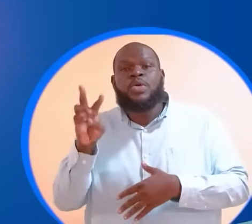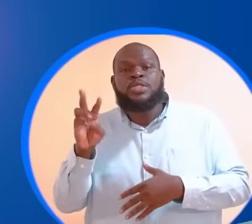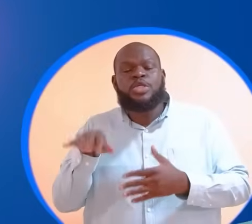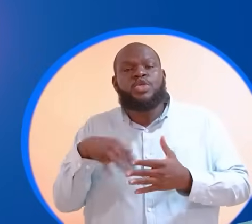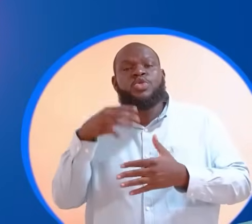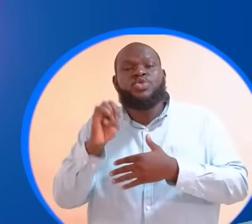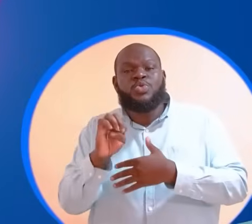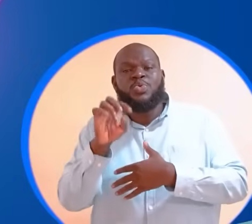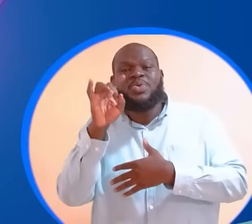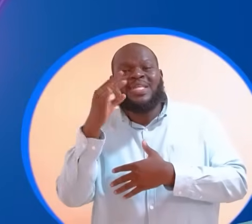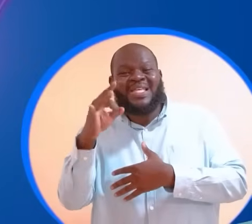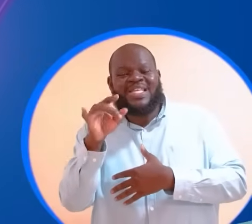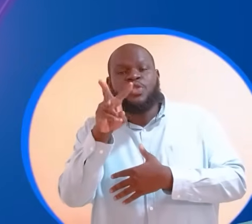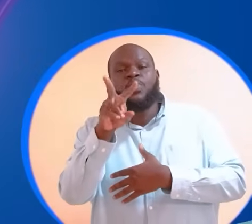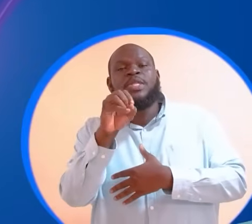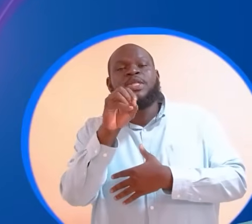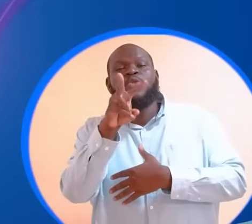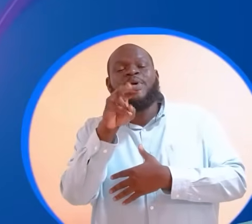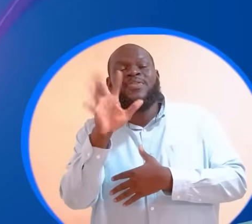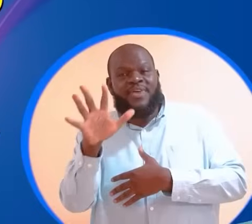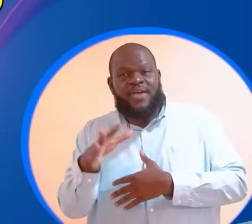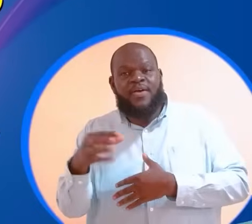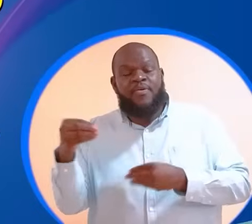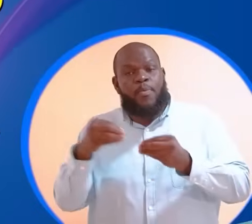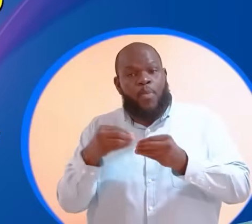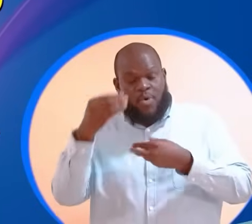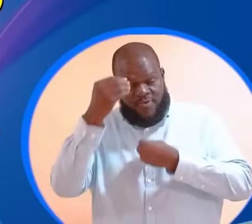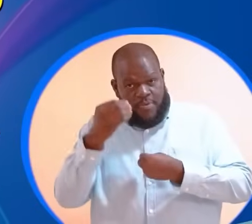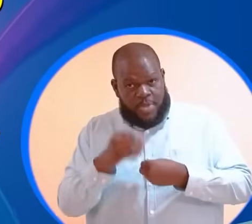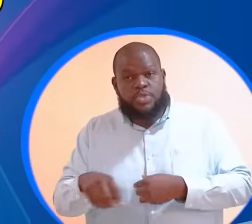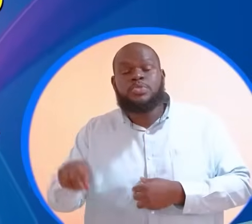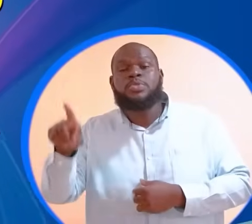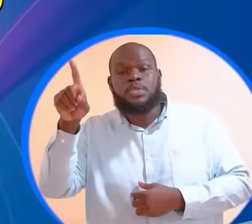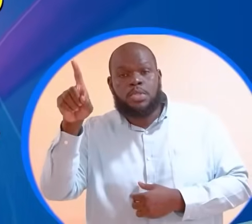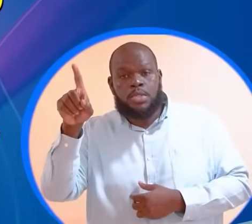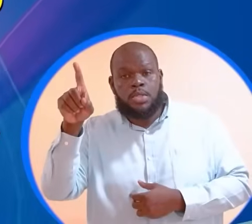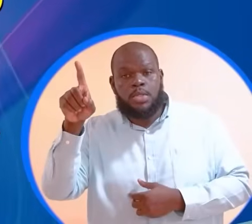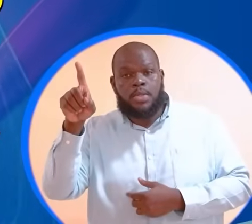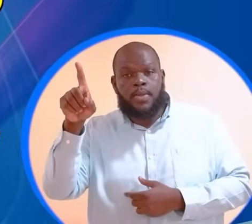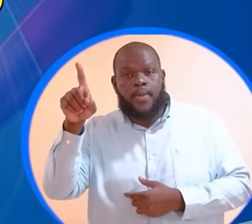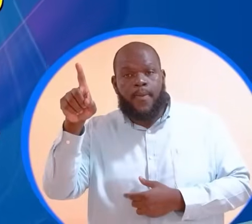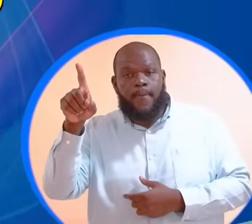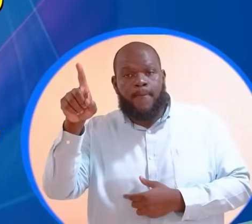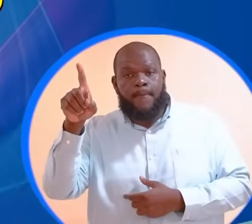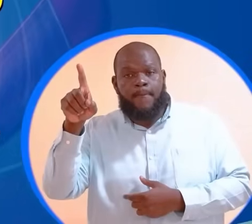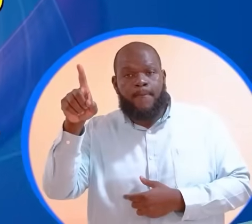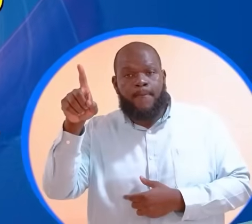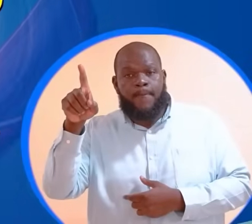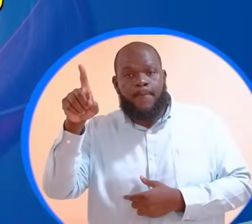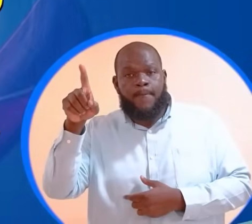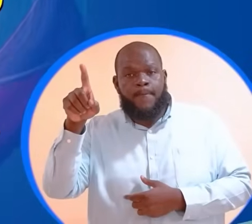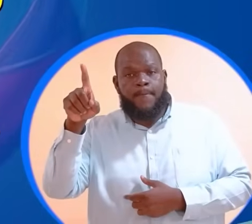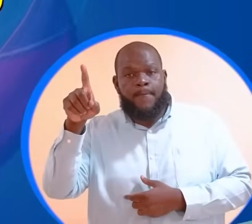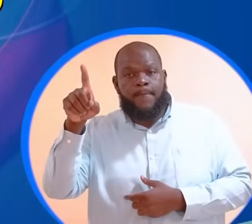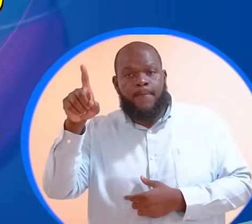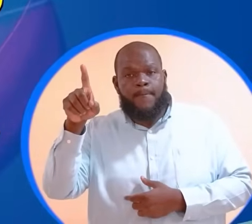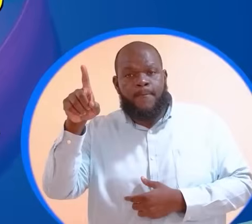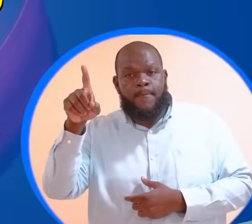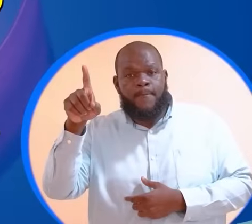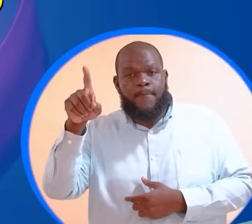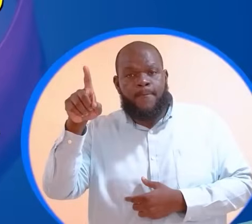will end on Wednesday, June 18, 2025. For more information, contact the GECOM on 225-0277-9 or